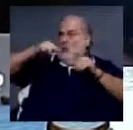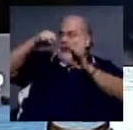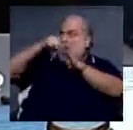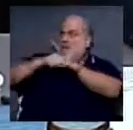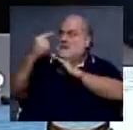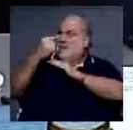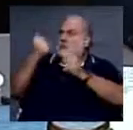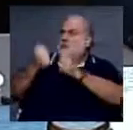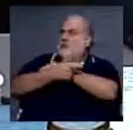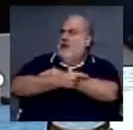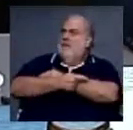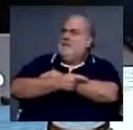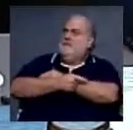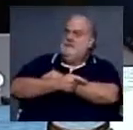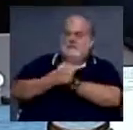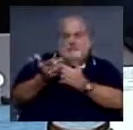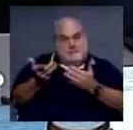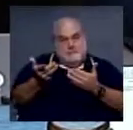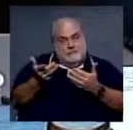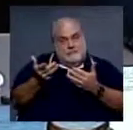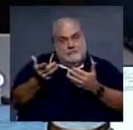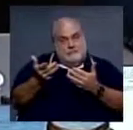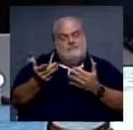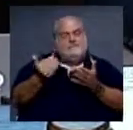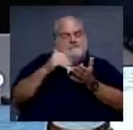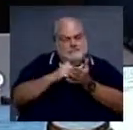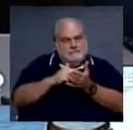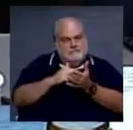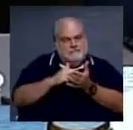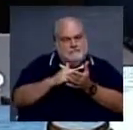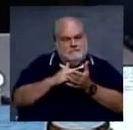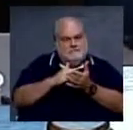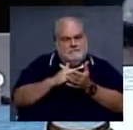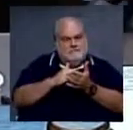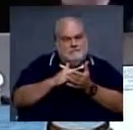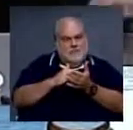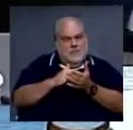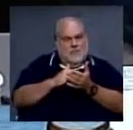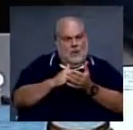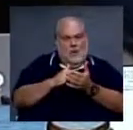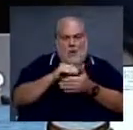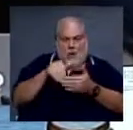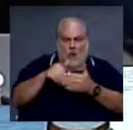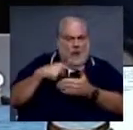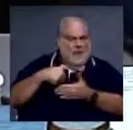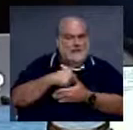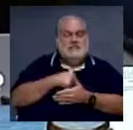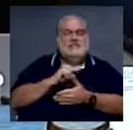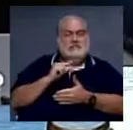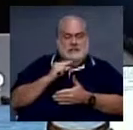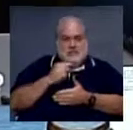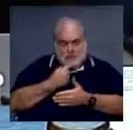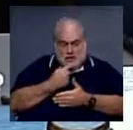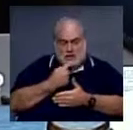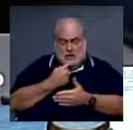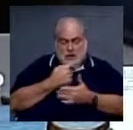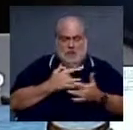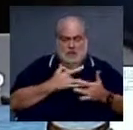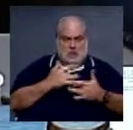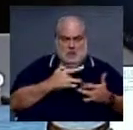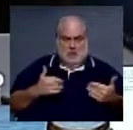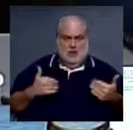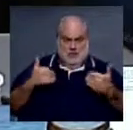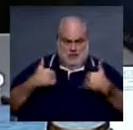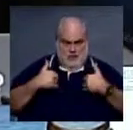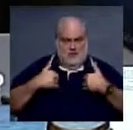So again, I know everyone up here is very sincere about it, and I think certainly we've got